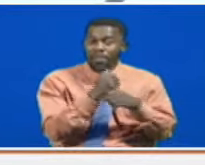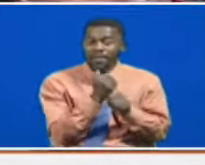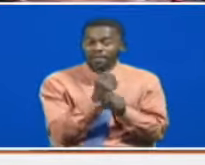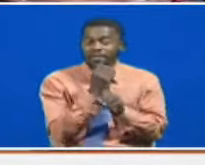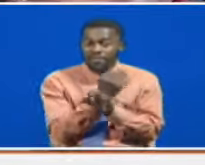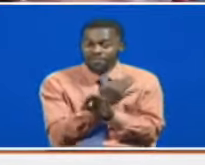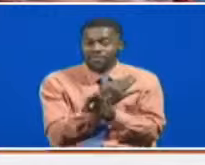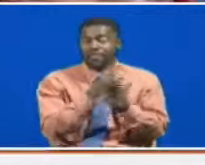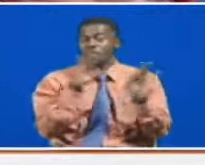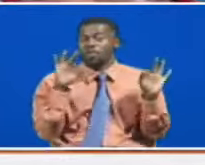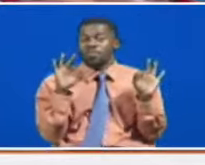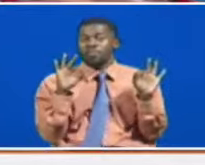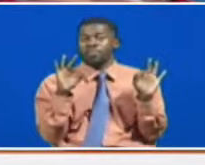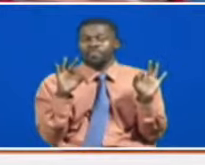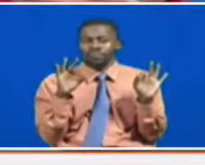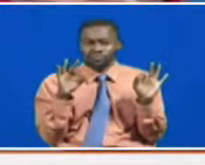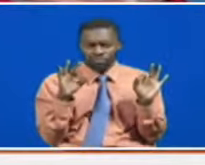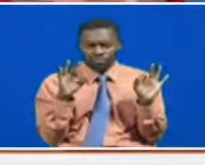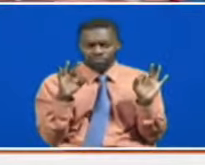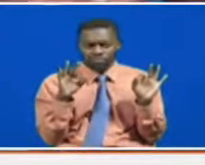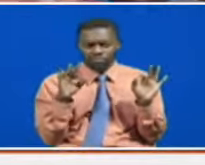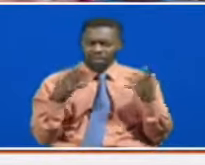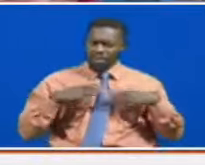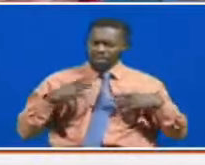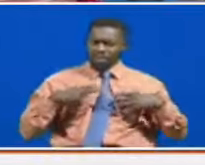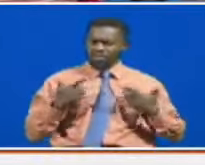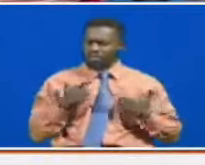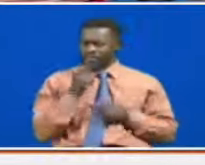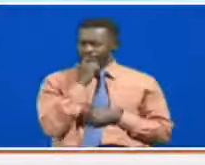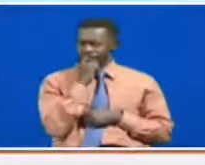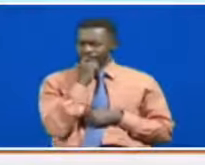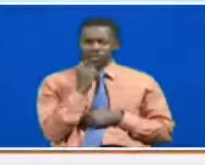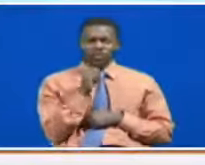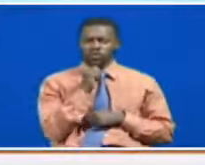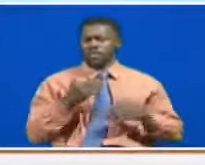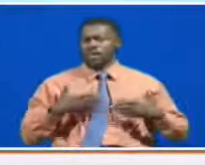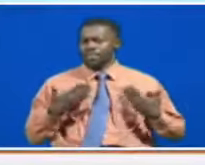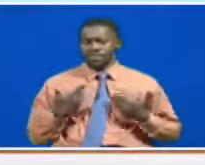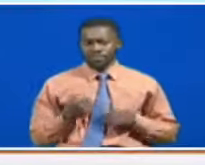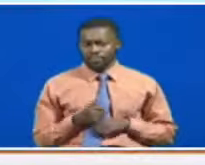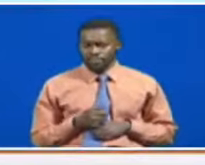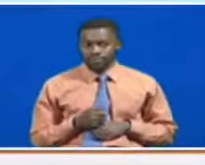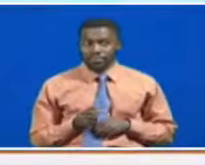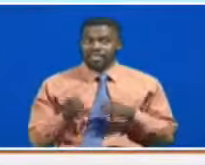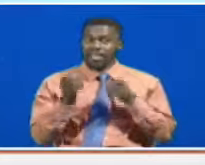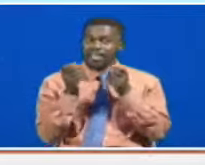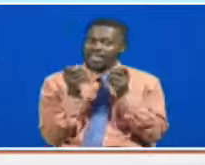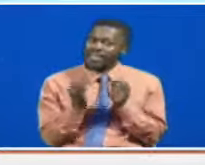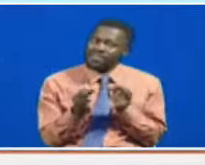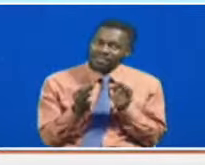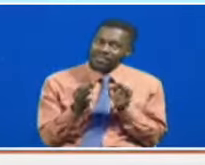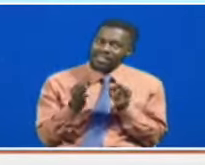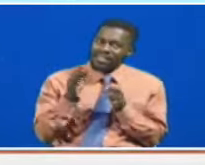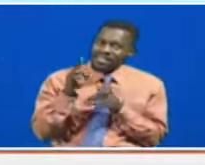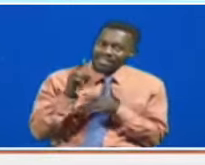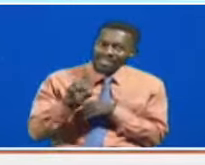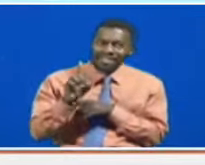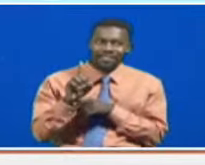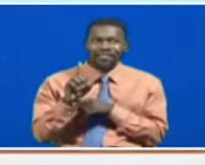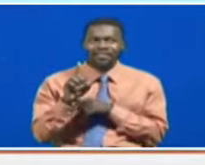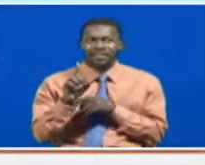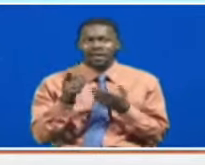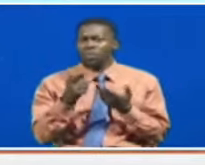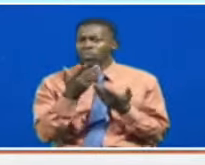enterprise. A stance that did not sit well with the workers. Kama unaweza kunja macho, because Jacqueline said,